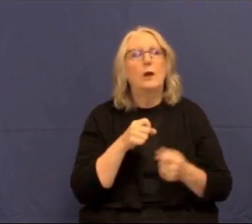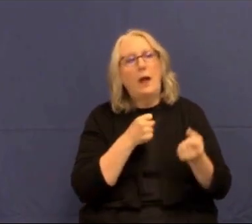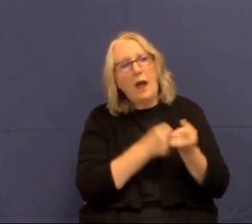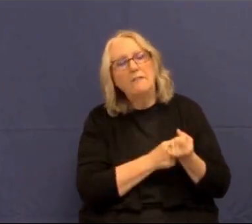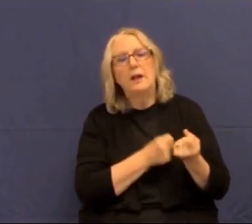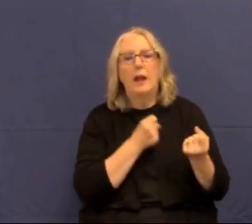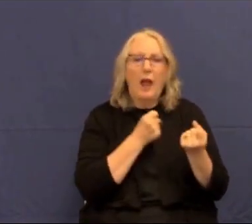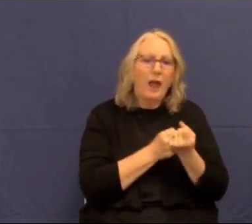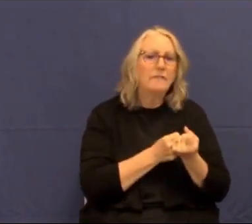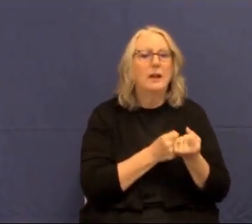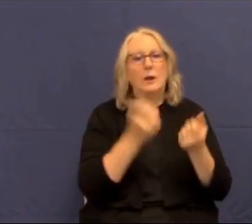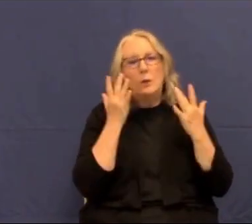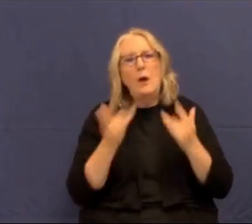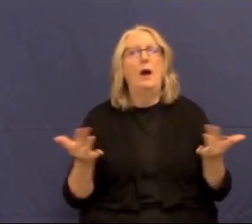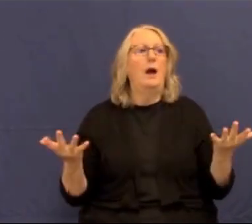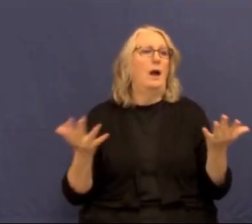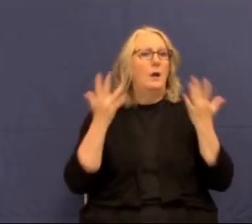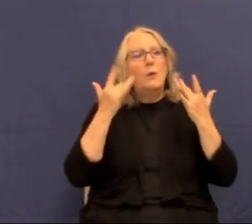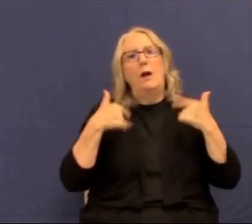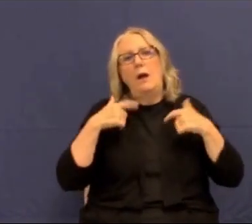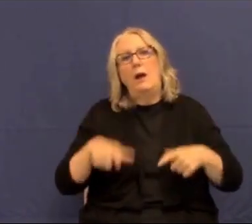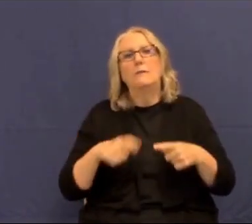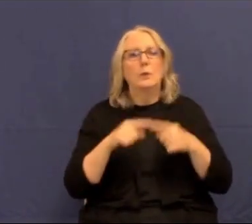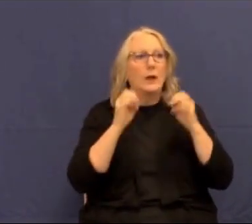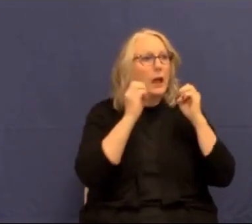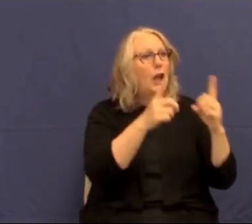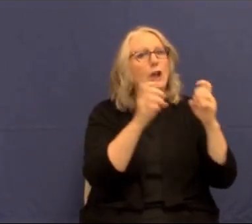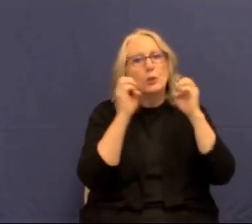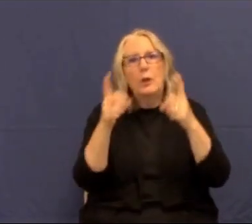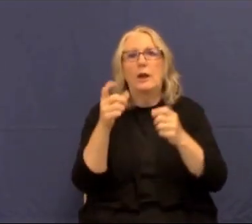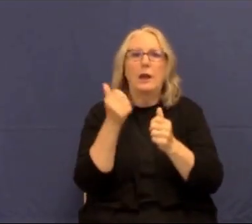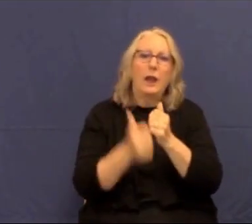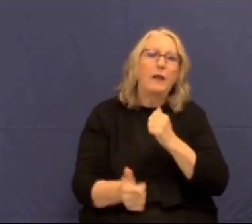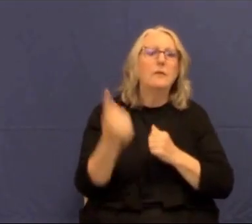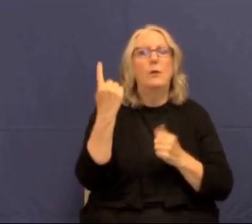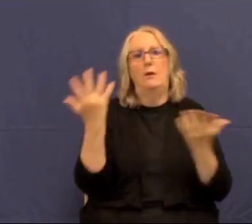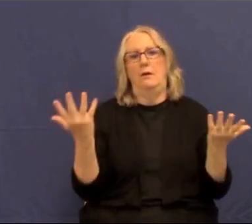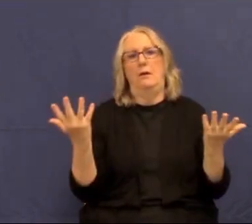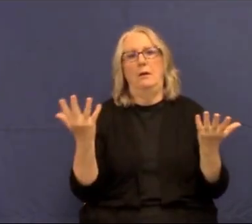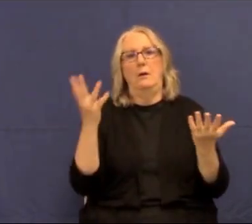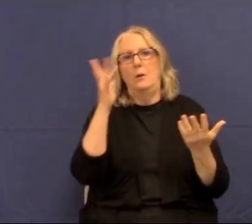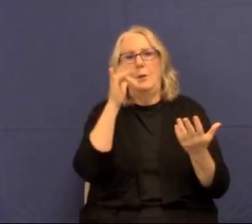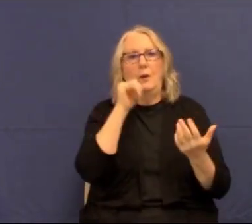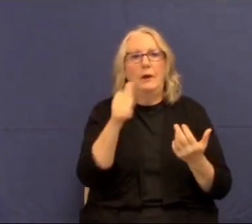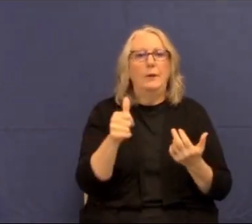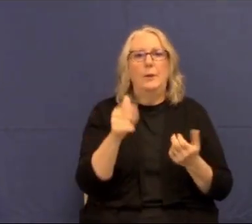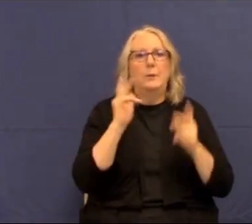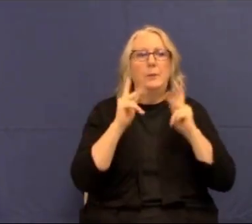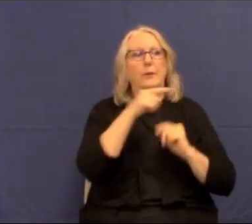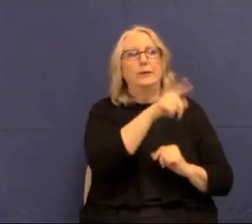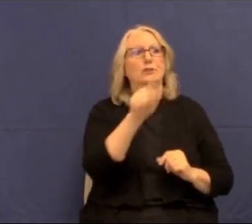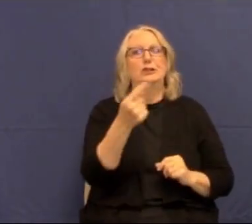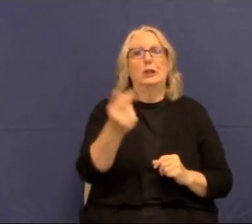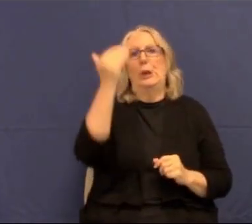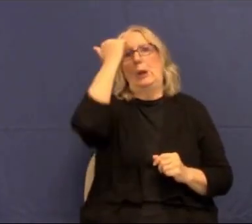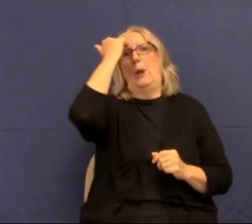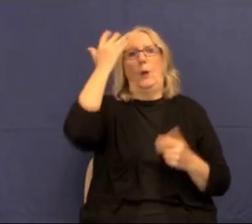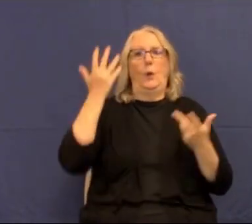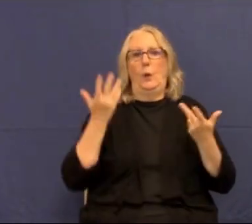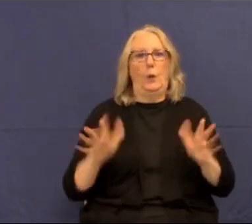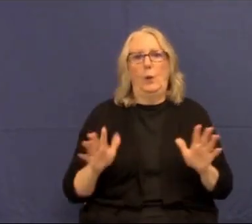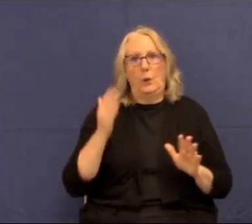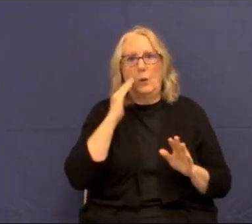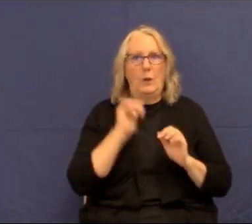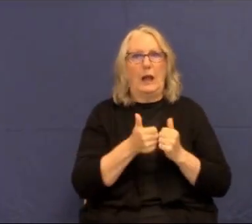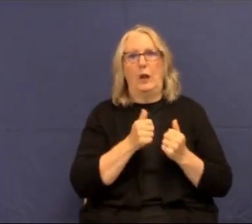of being the advocate of all the time. Why do I have to educate everyone? Why don't people just know